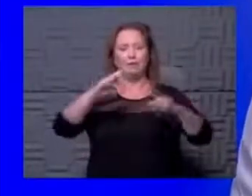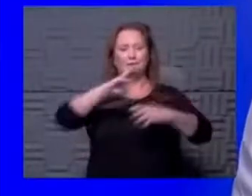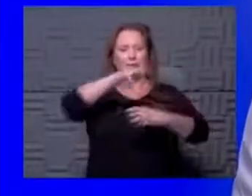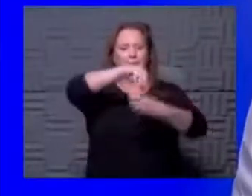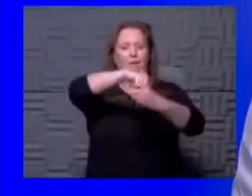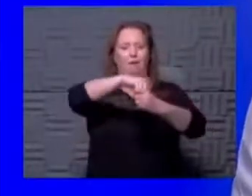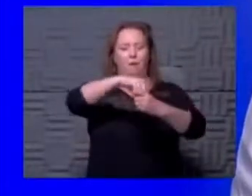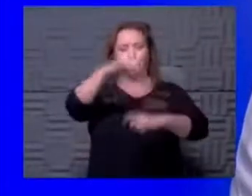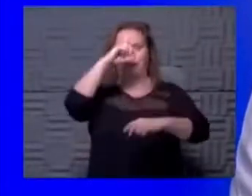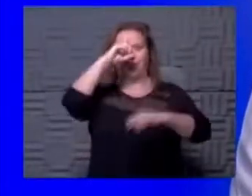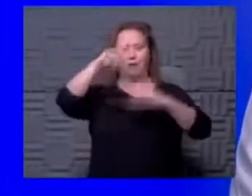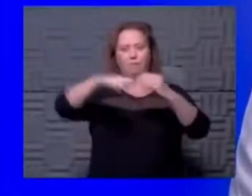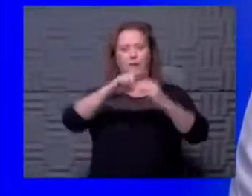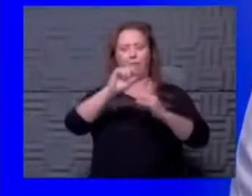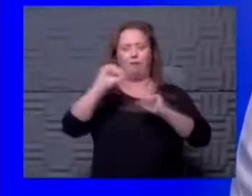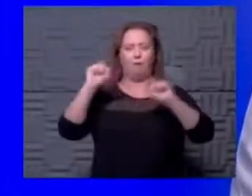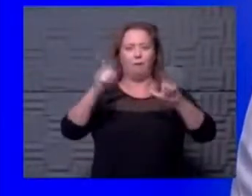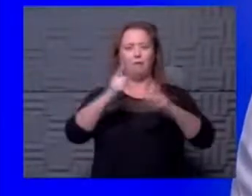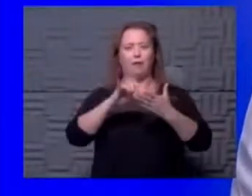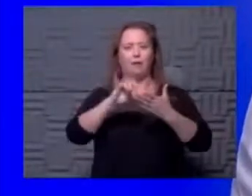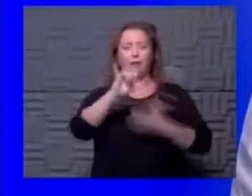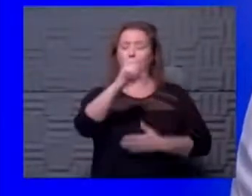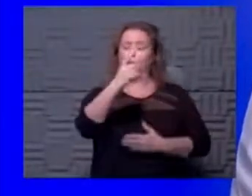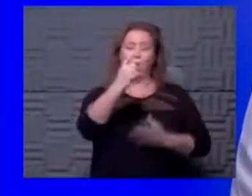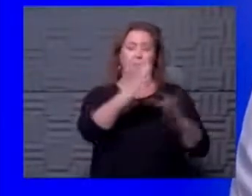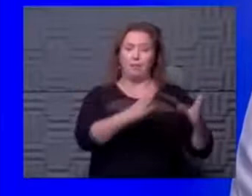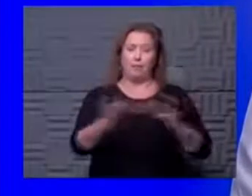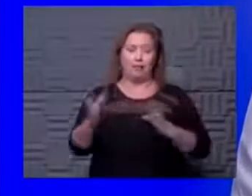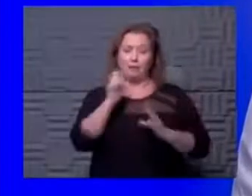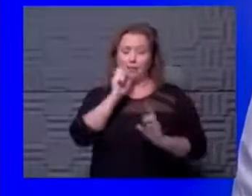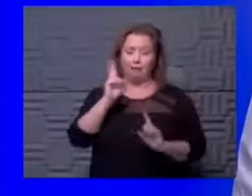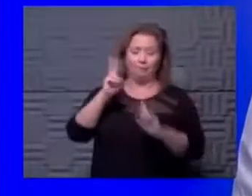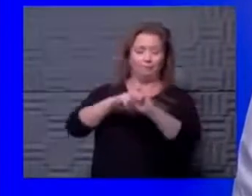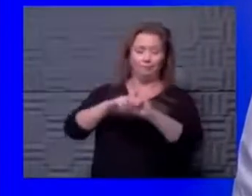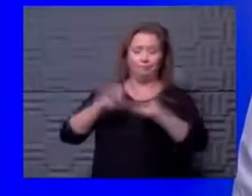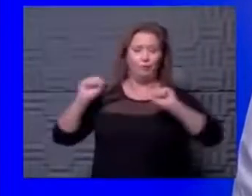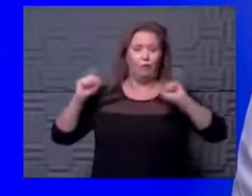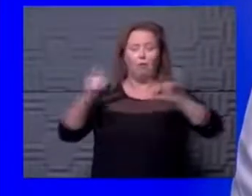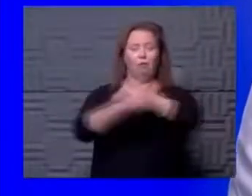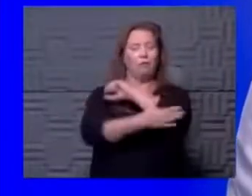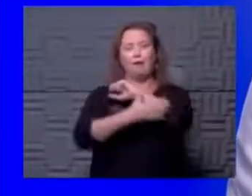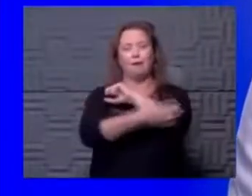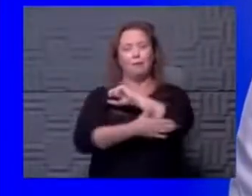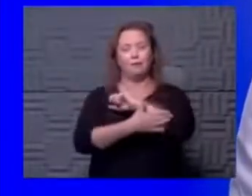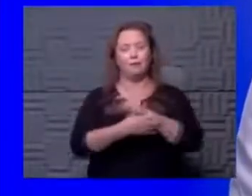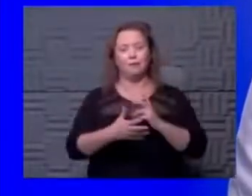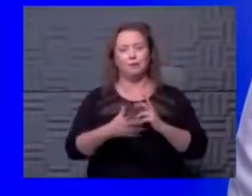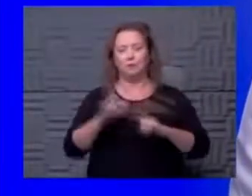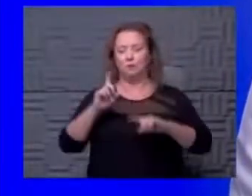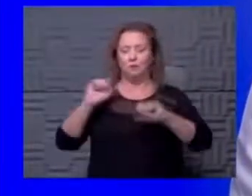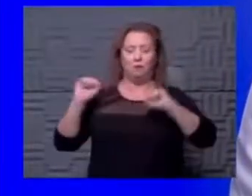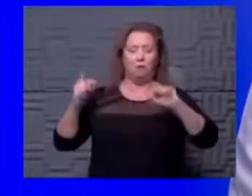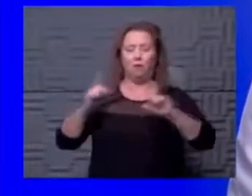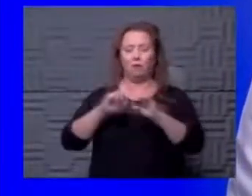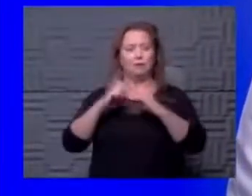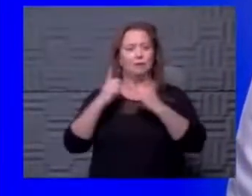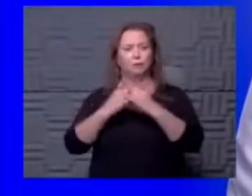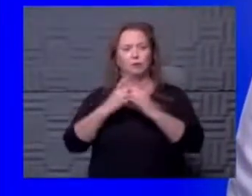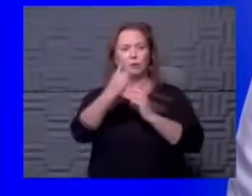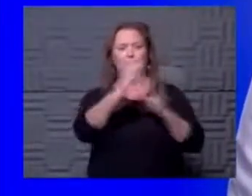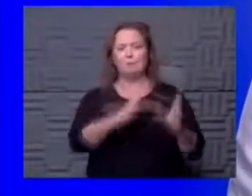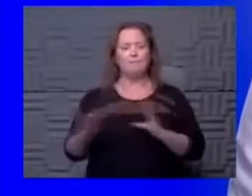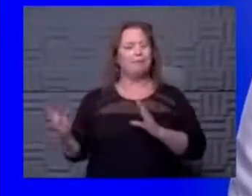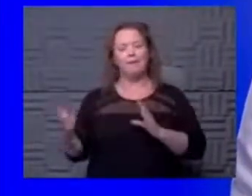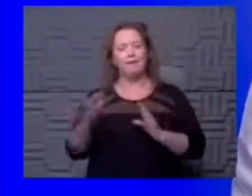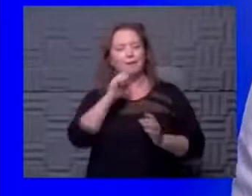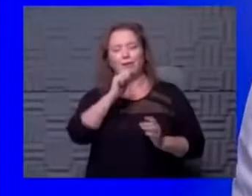intricacies that you have to think about it. And one plan is not necessarily good for all of the counties, for all of the districts and all of the schools. And it